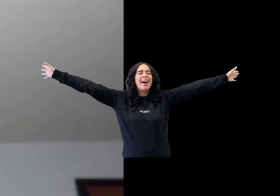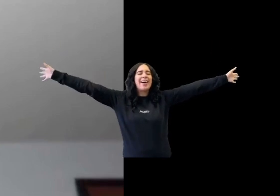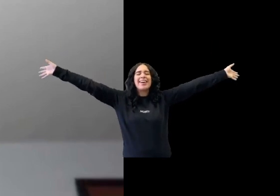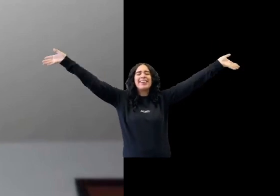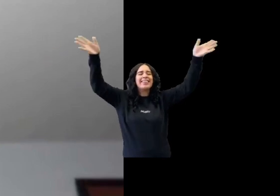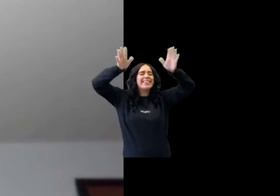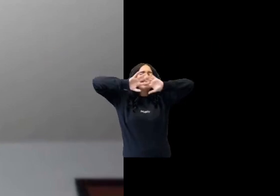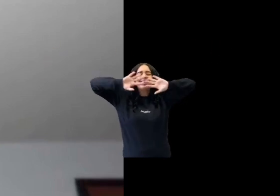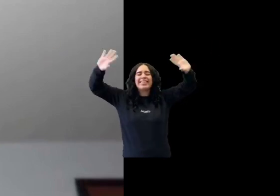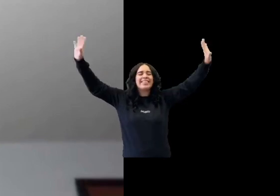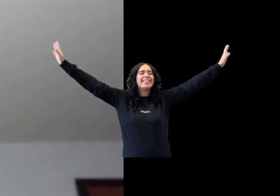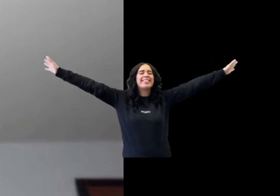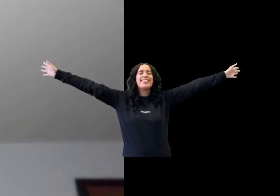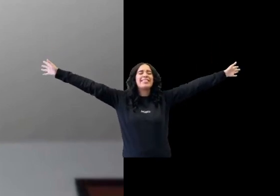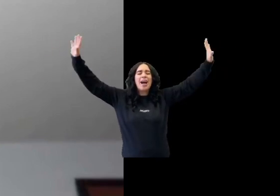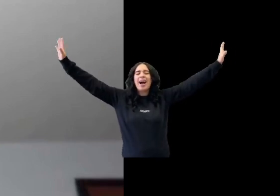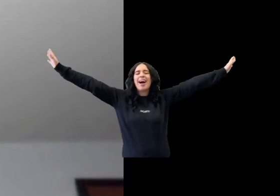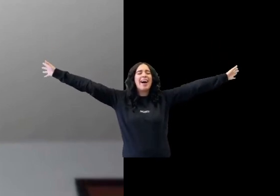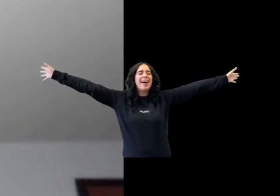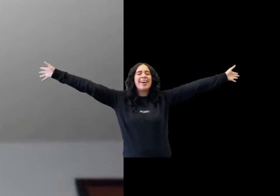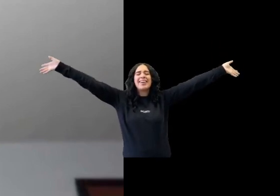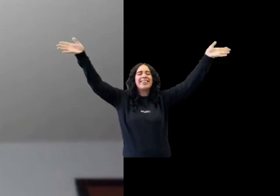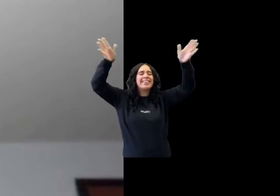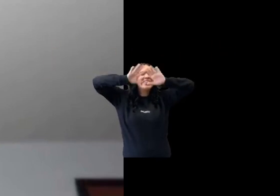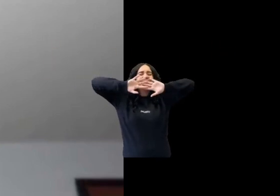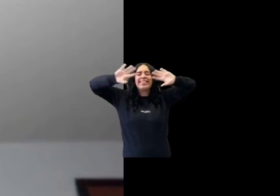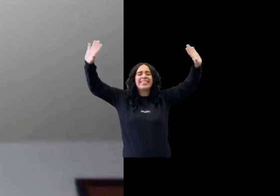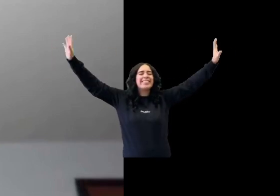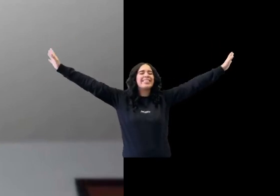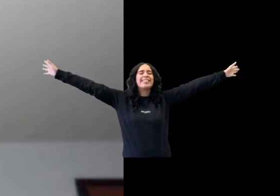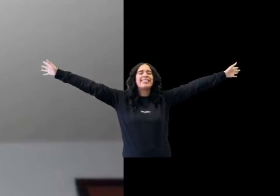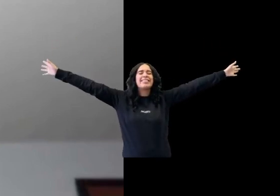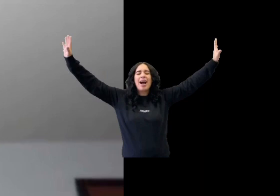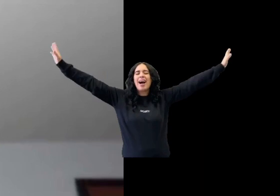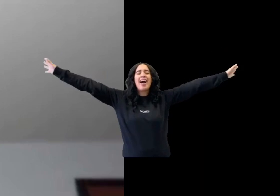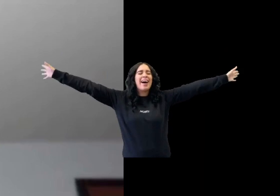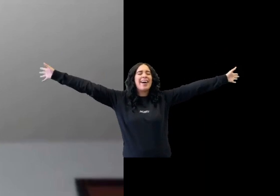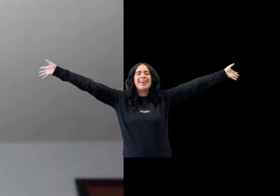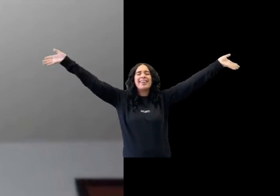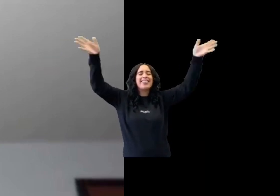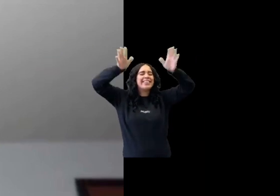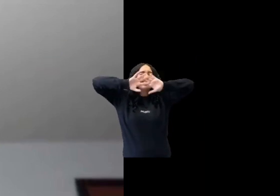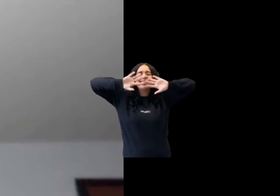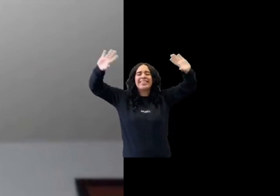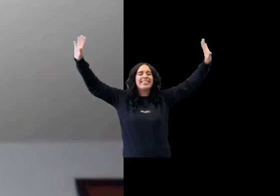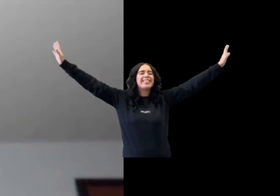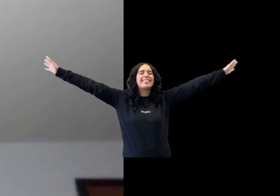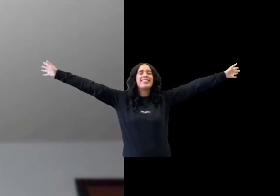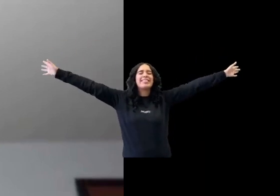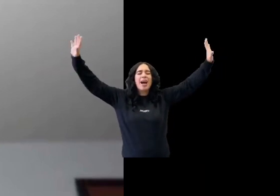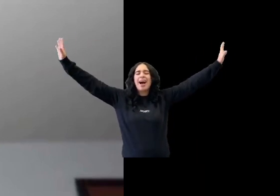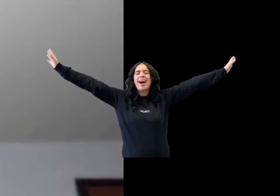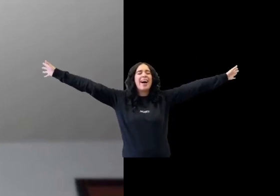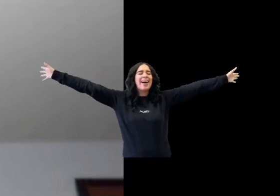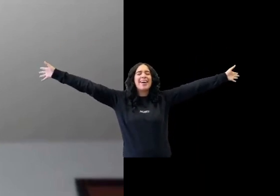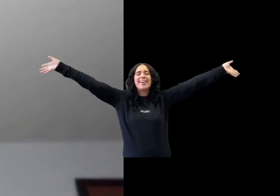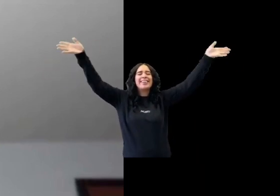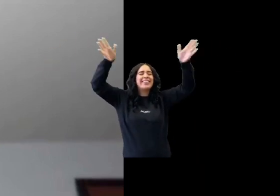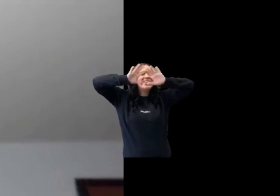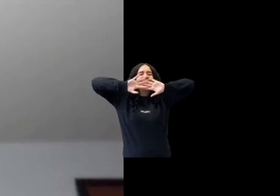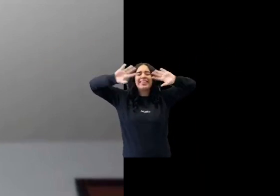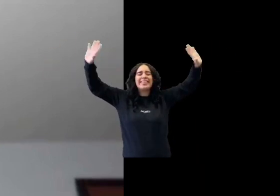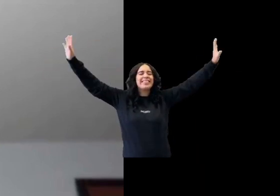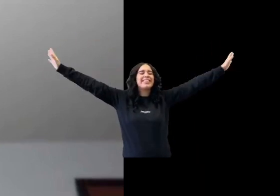been down this road too many times, and I really feel like this is all Jasmine knows how to get views. Like, this is all she